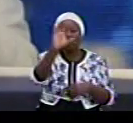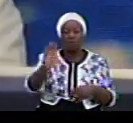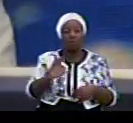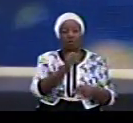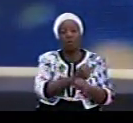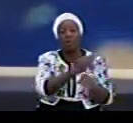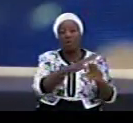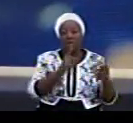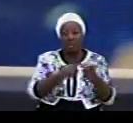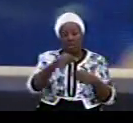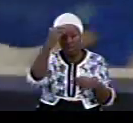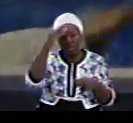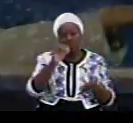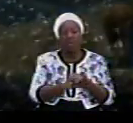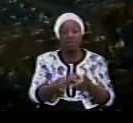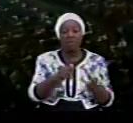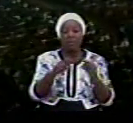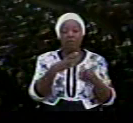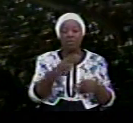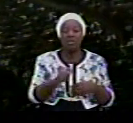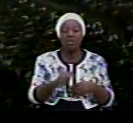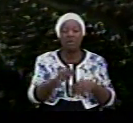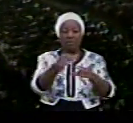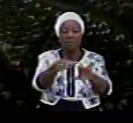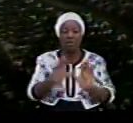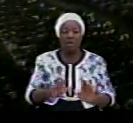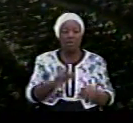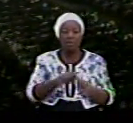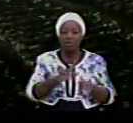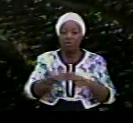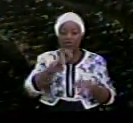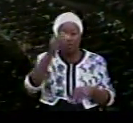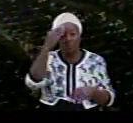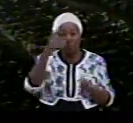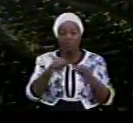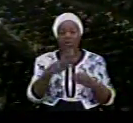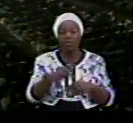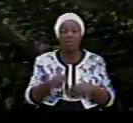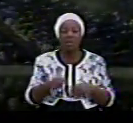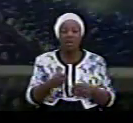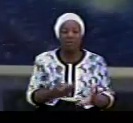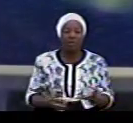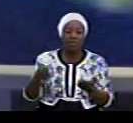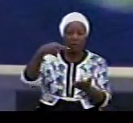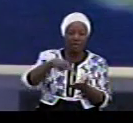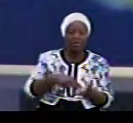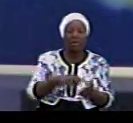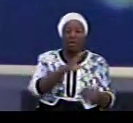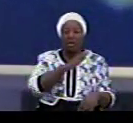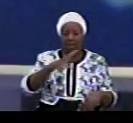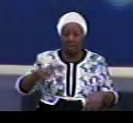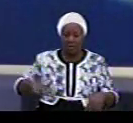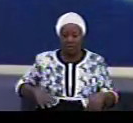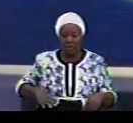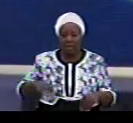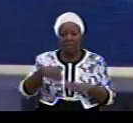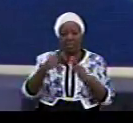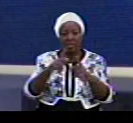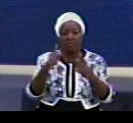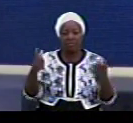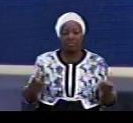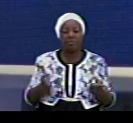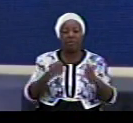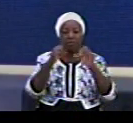about the burial, but he didn't know about the resurrection. Christ, in his awesome power,